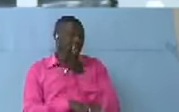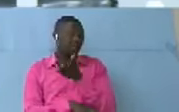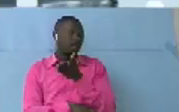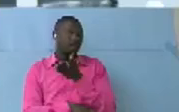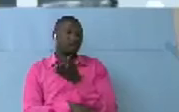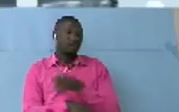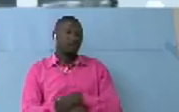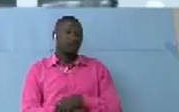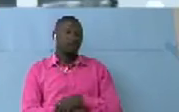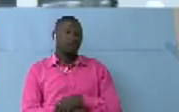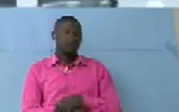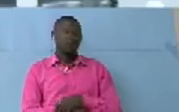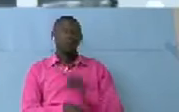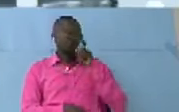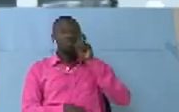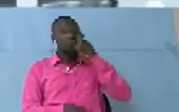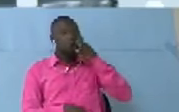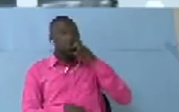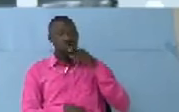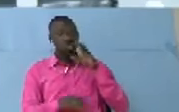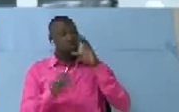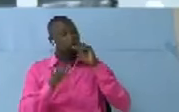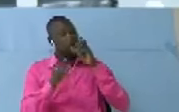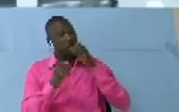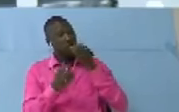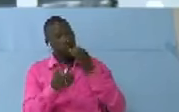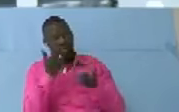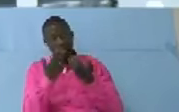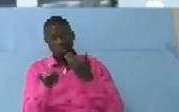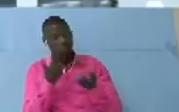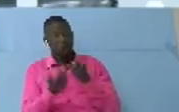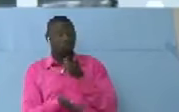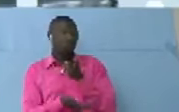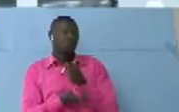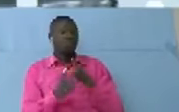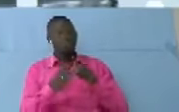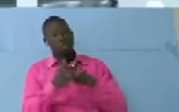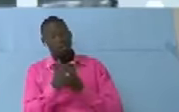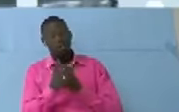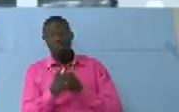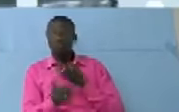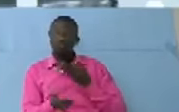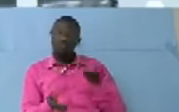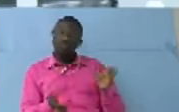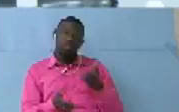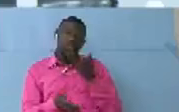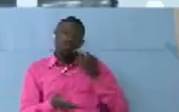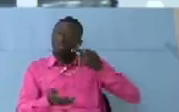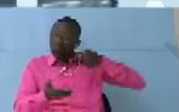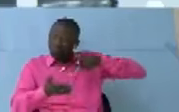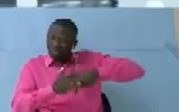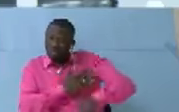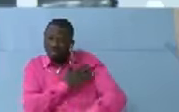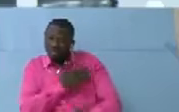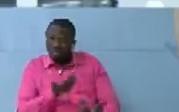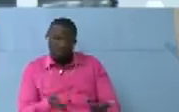here. Duel ni bomo. The vultures will eat you. Or yeta banko ko meter ko nanto. Or you